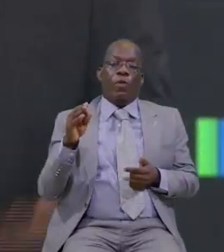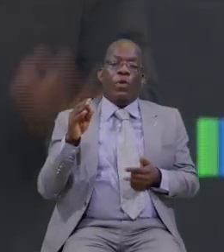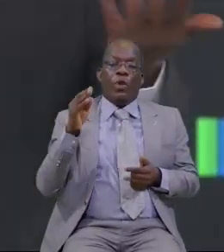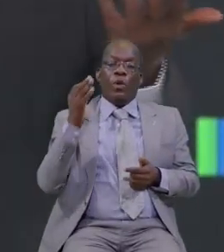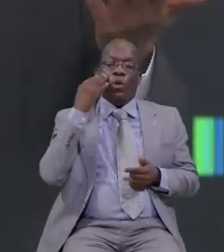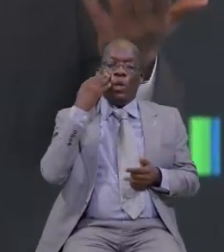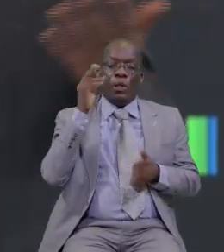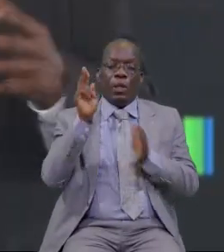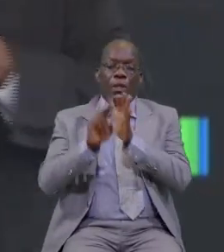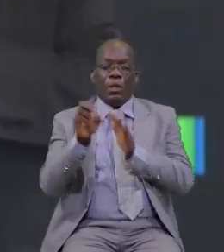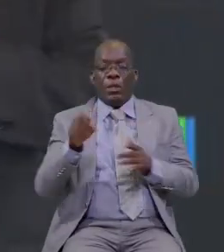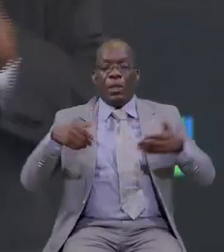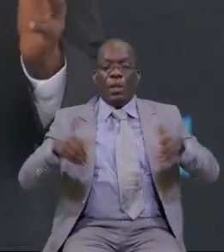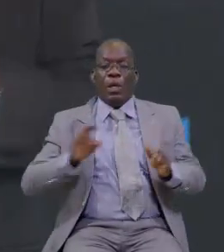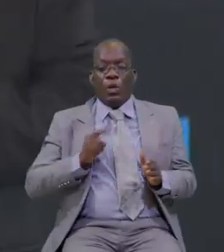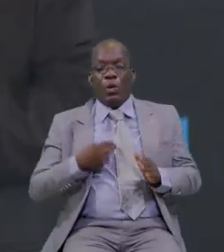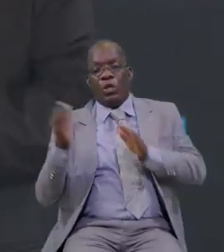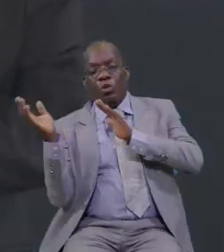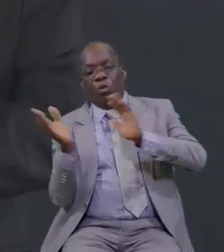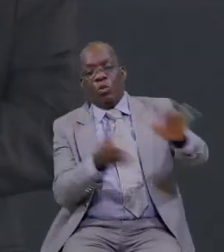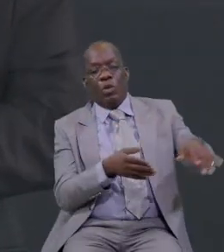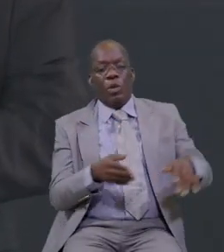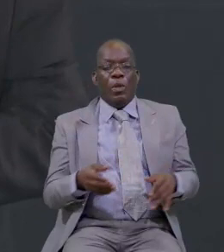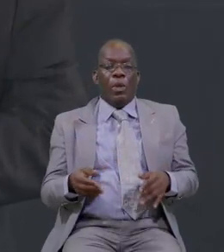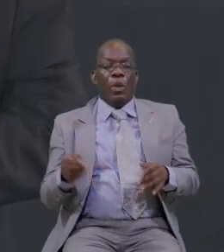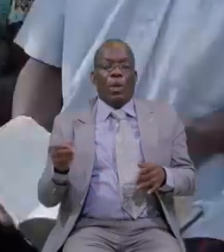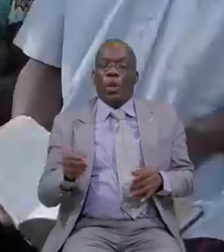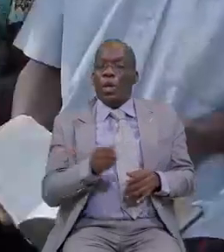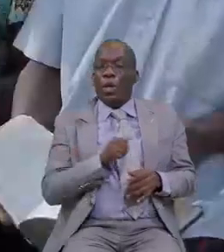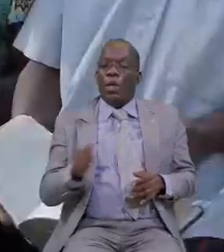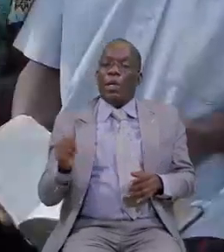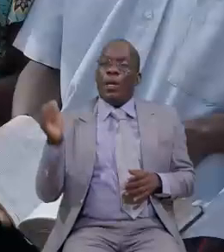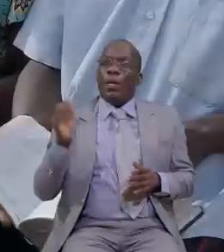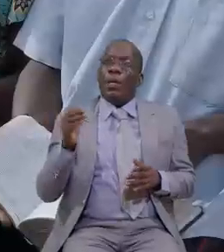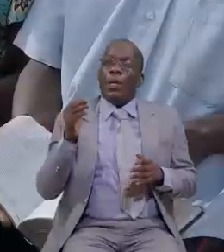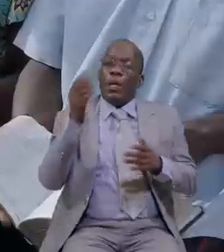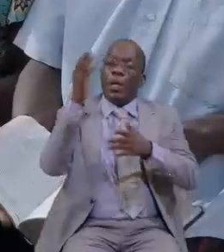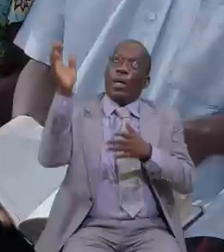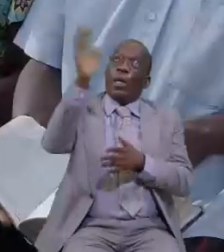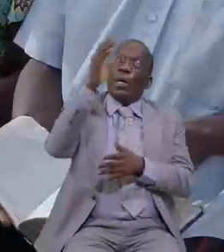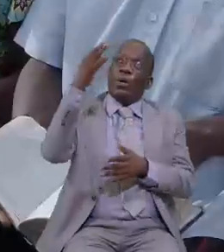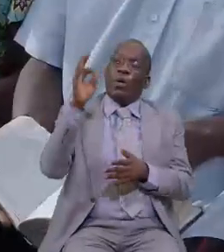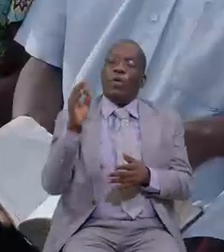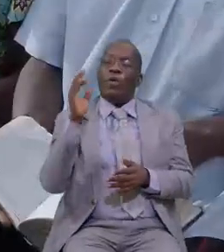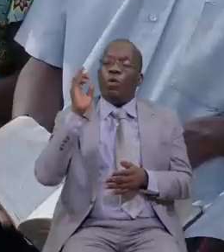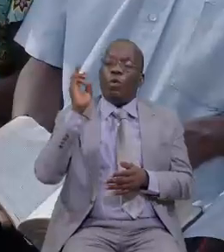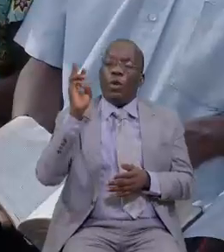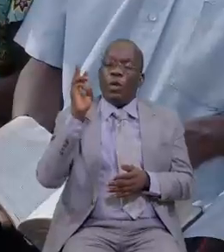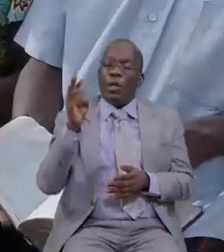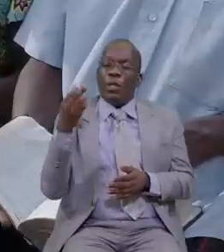aside with sin a cloud of witnesses of Enoch, of